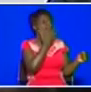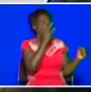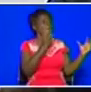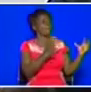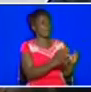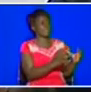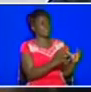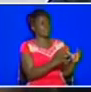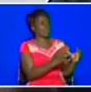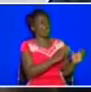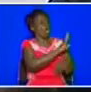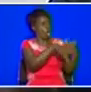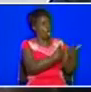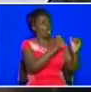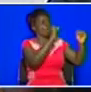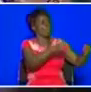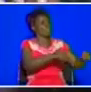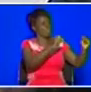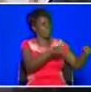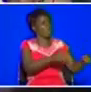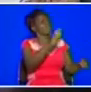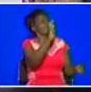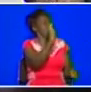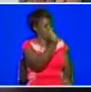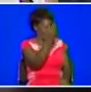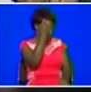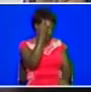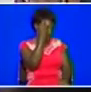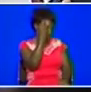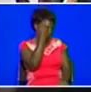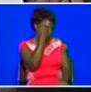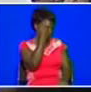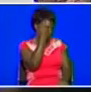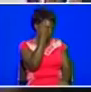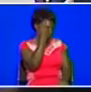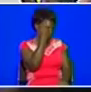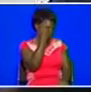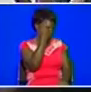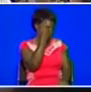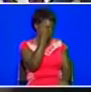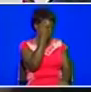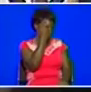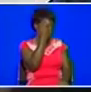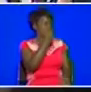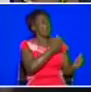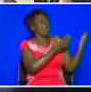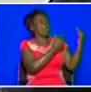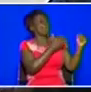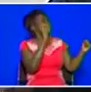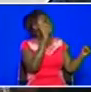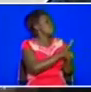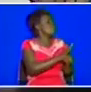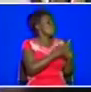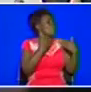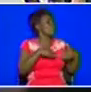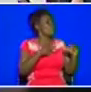2003, mm-hmm. NAC, mm-hmm. what was Yoteawezekana? Kenyans were rated the most optimistic mm-hmm. people in the world.